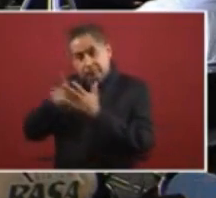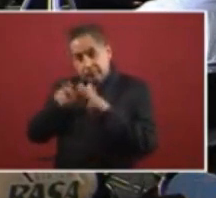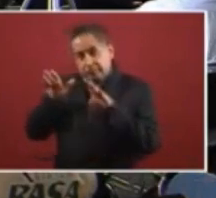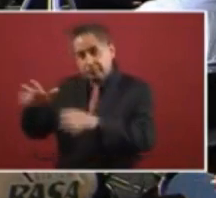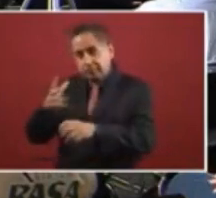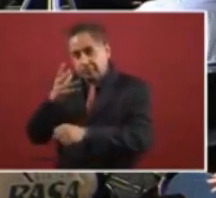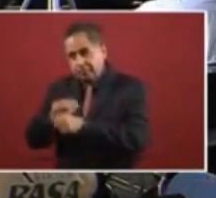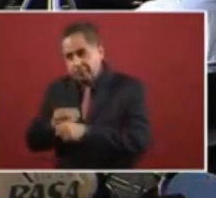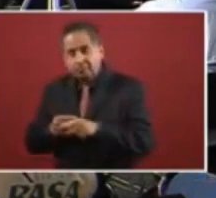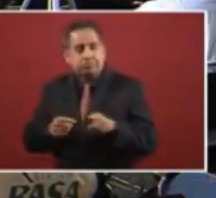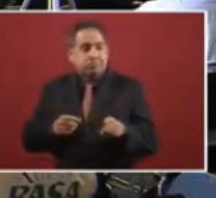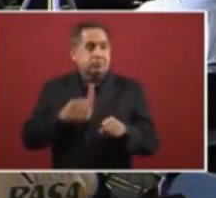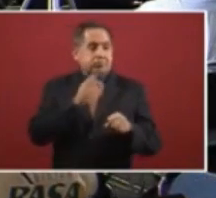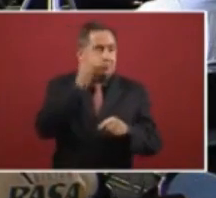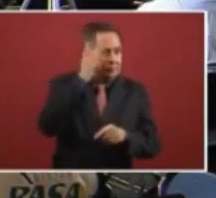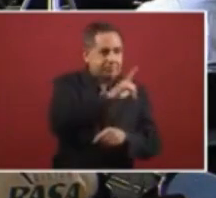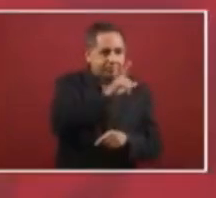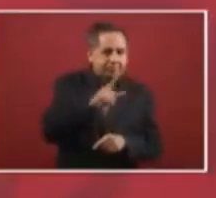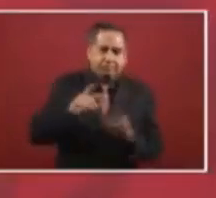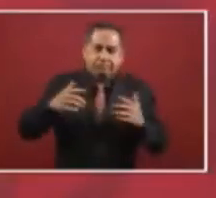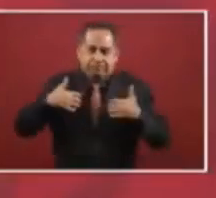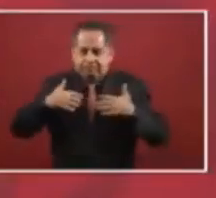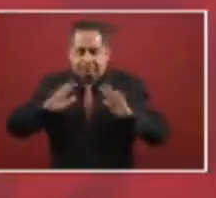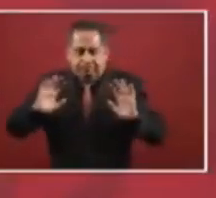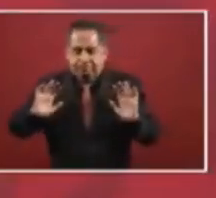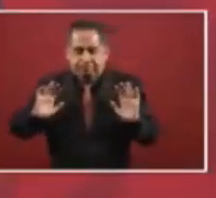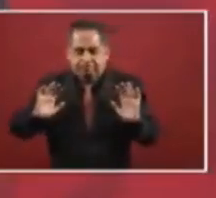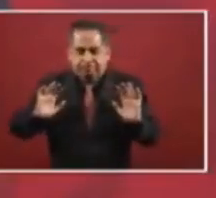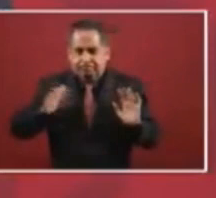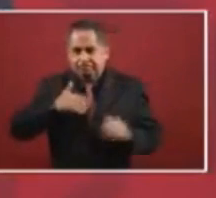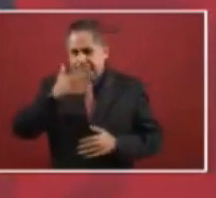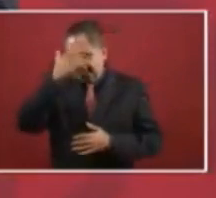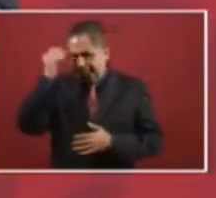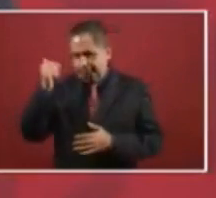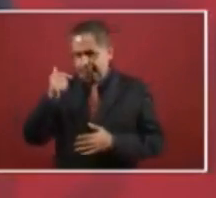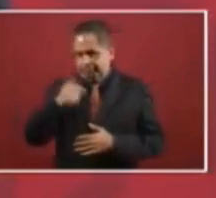So are they thinking about Texcoco versus Santa Lucia?